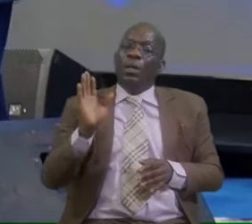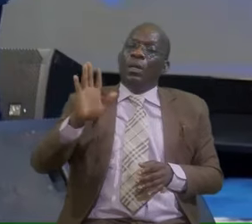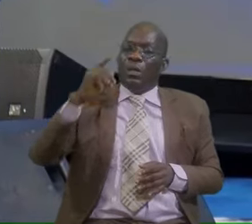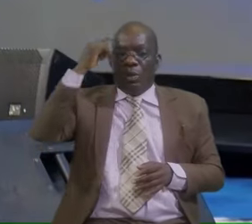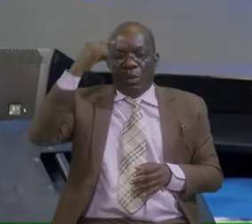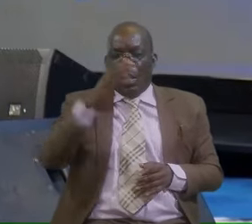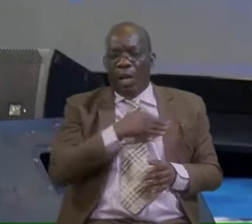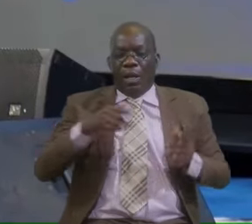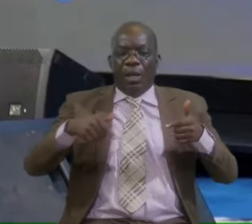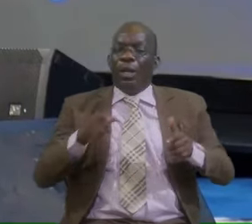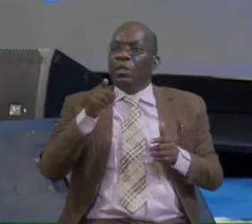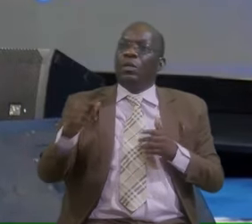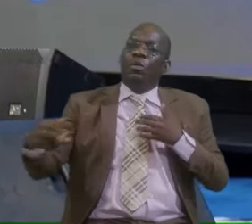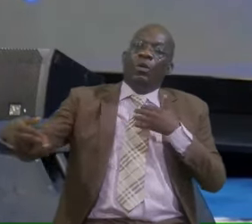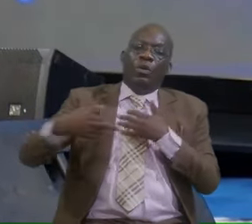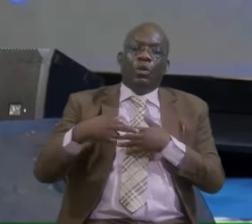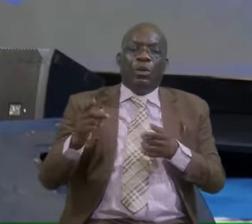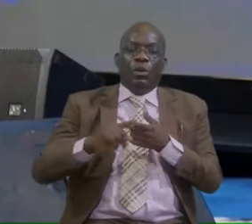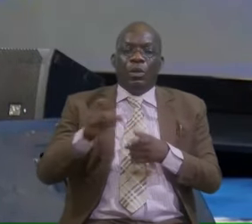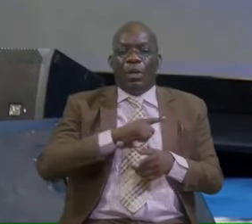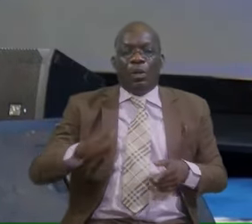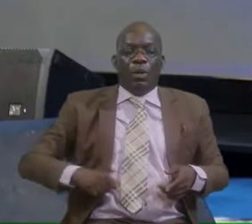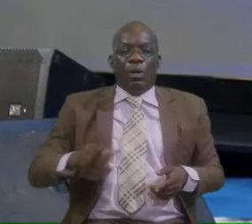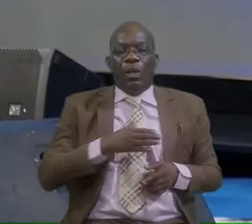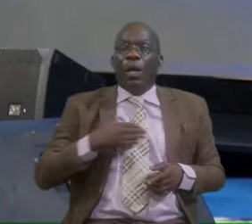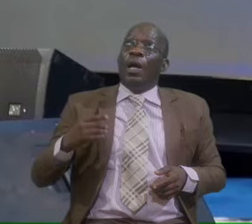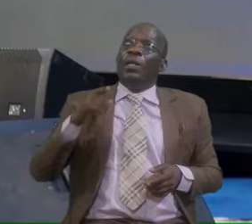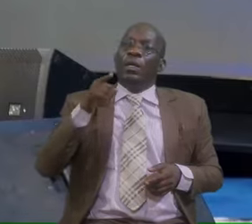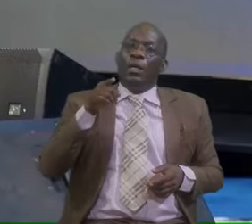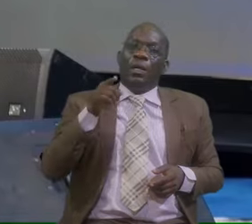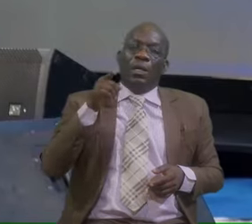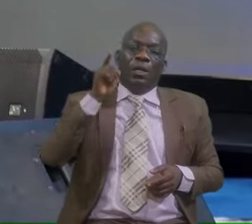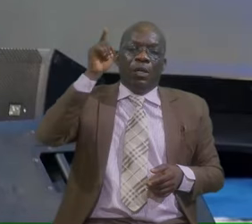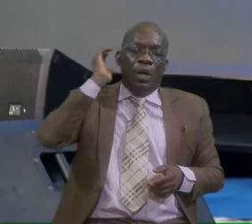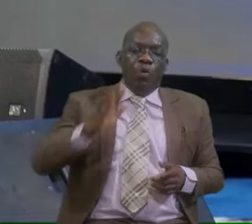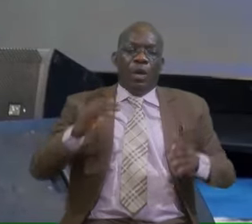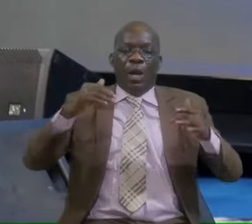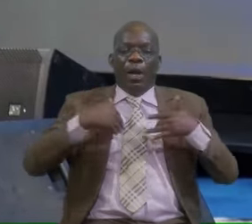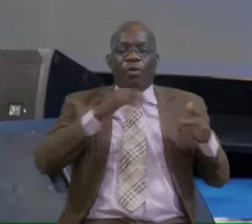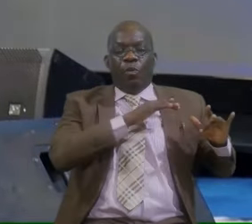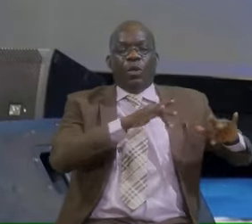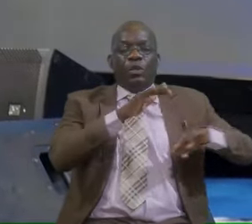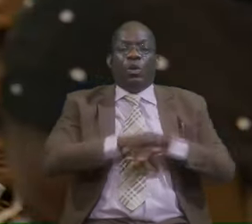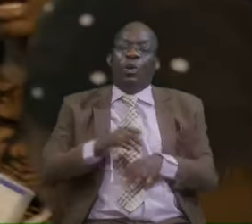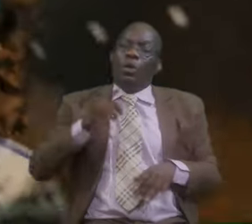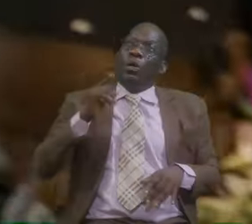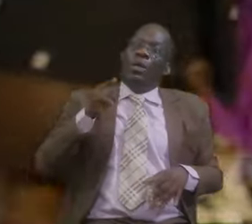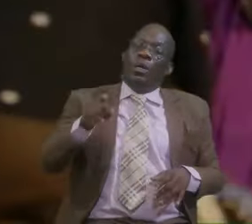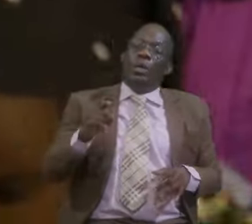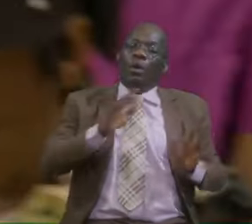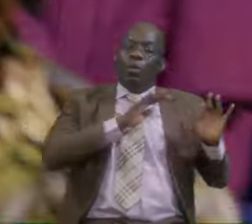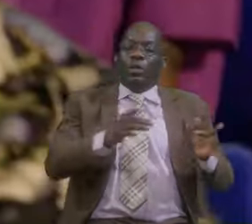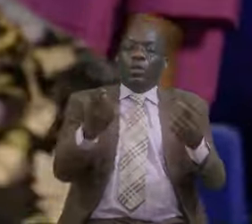return unto the Lord, and he will have mercy upon him. Mercy comes to you